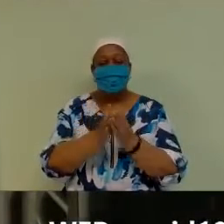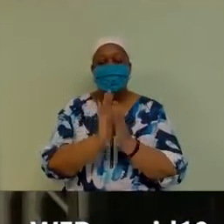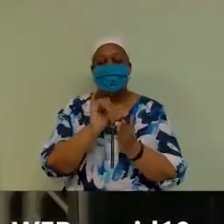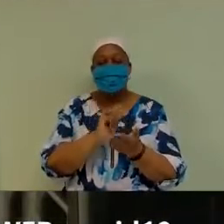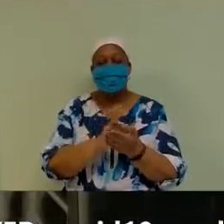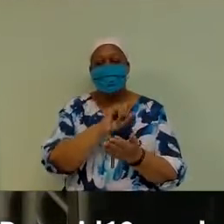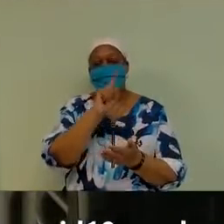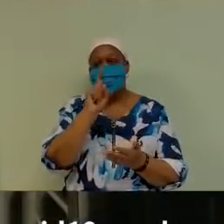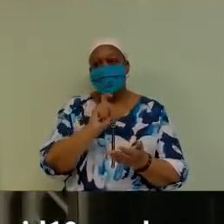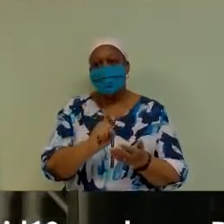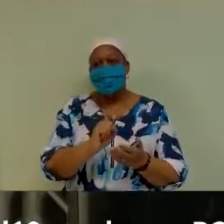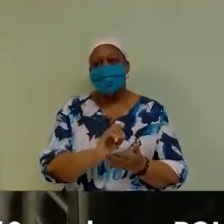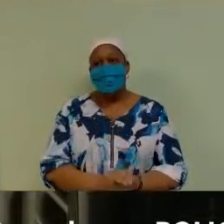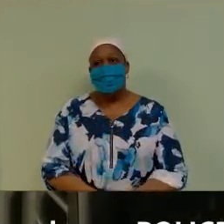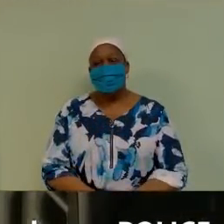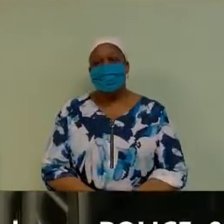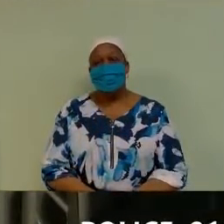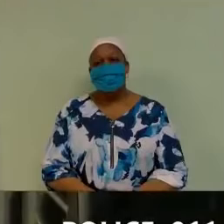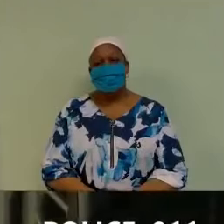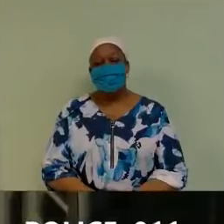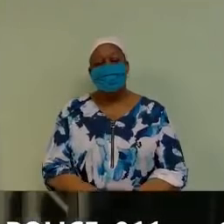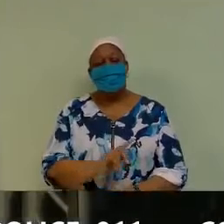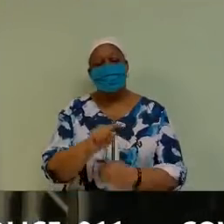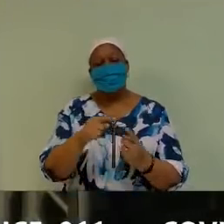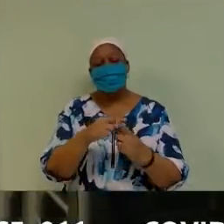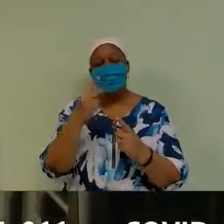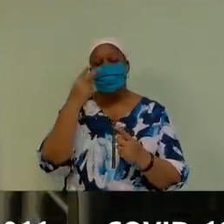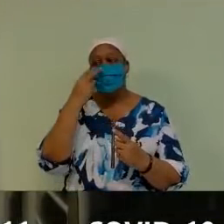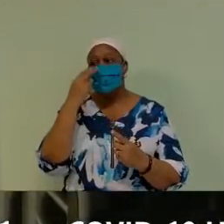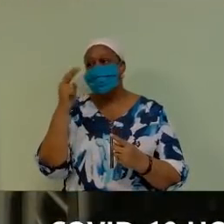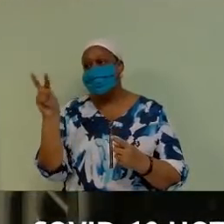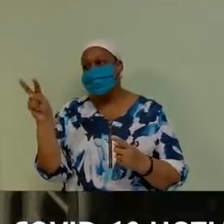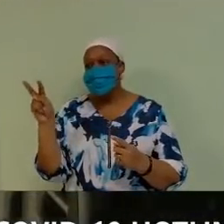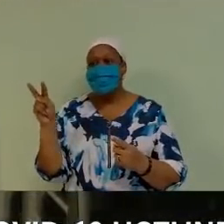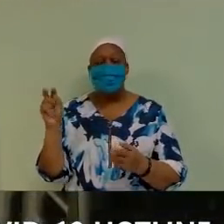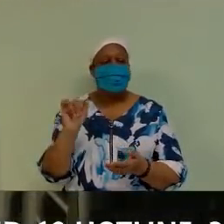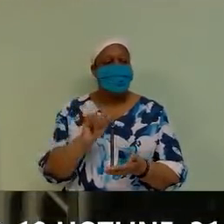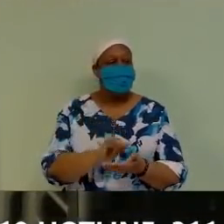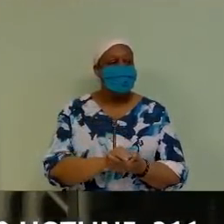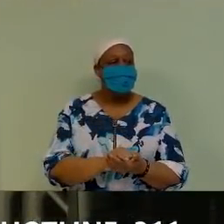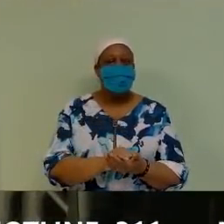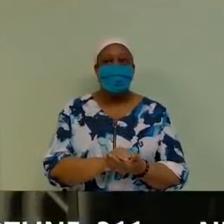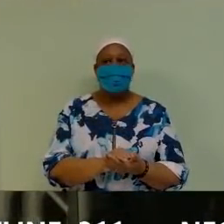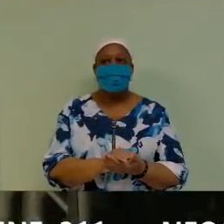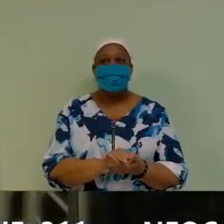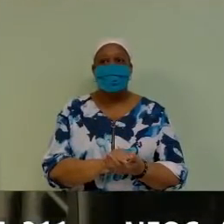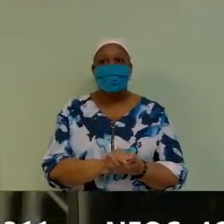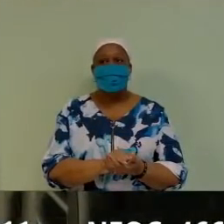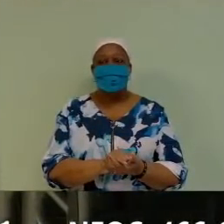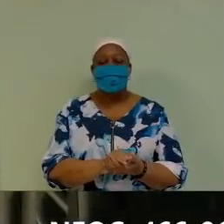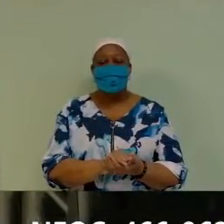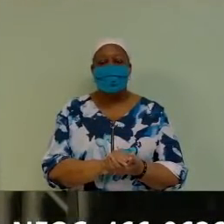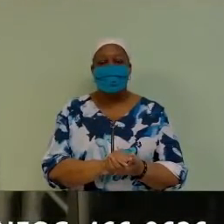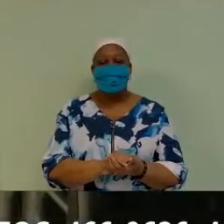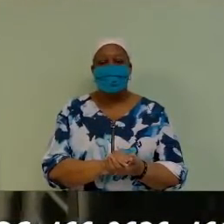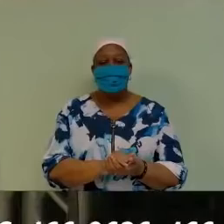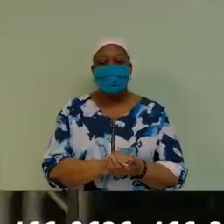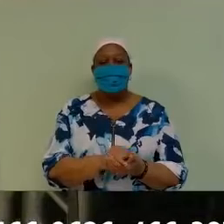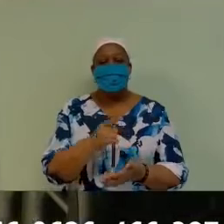As I observed what was happening last week, I must admit that I was greatly